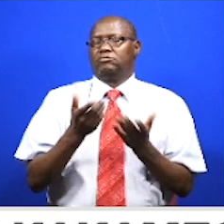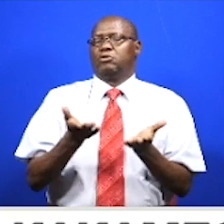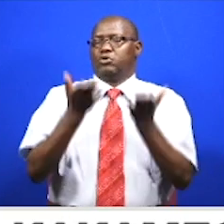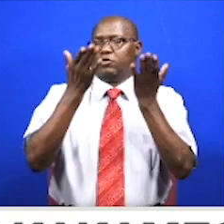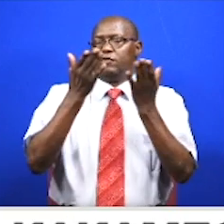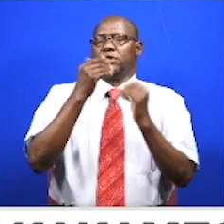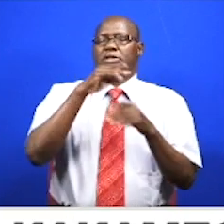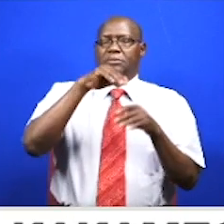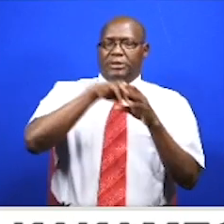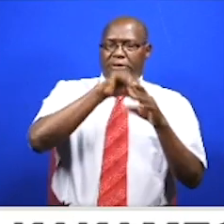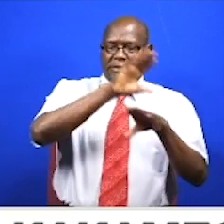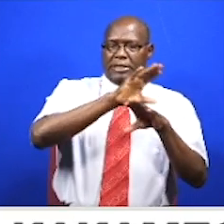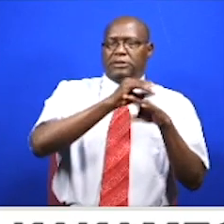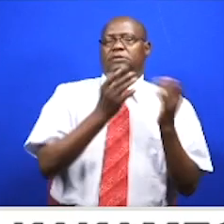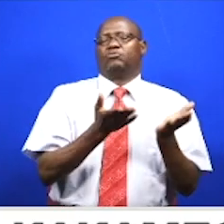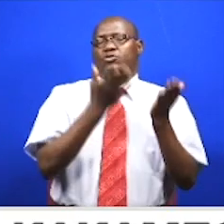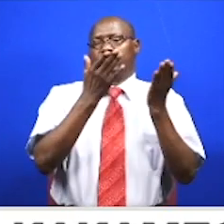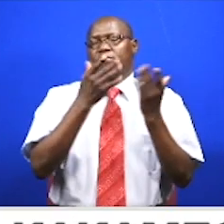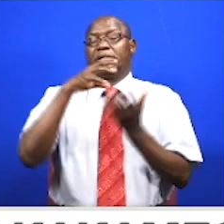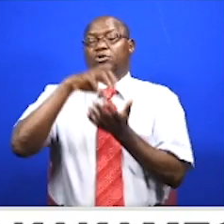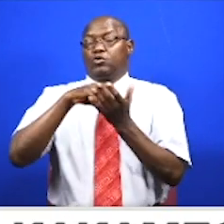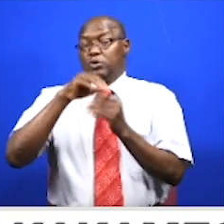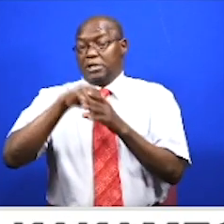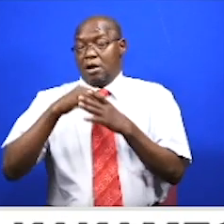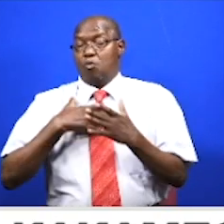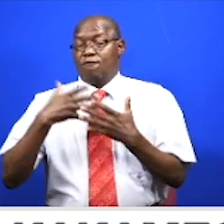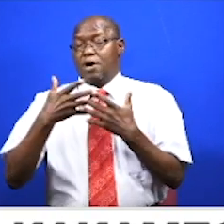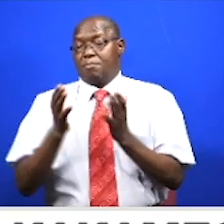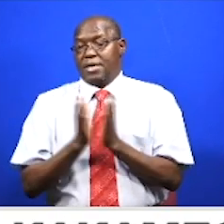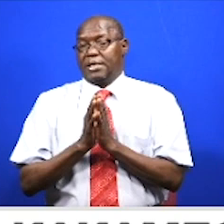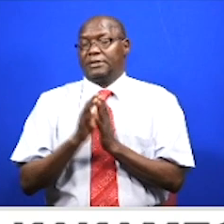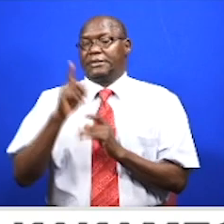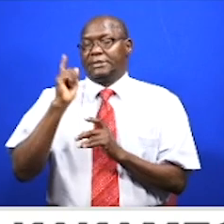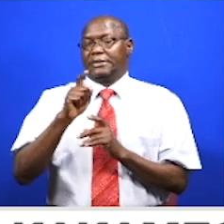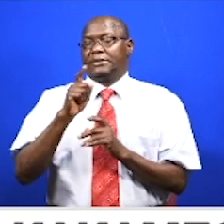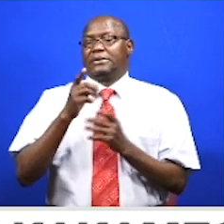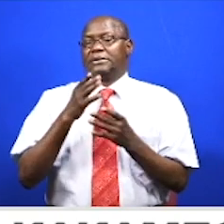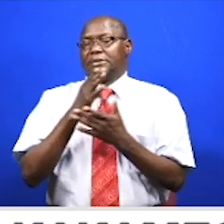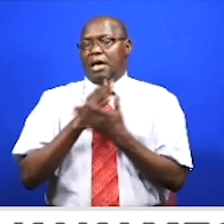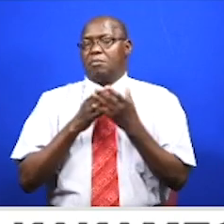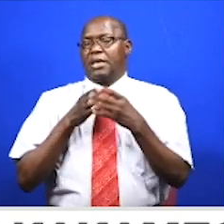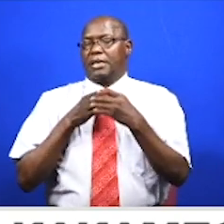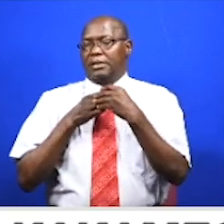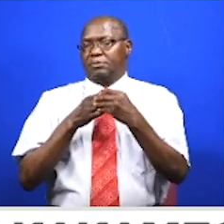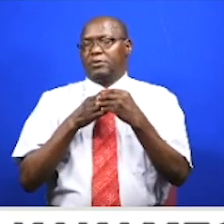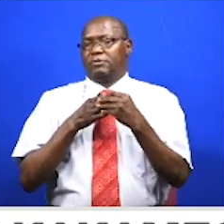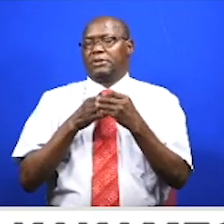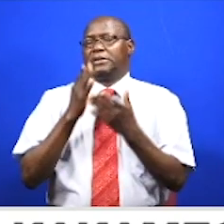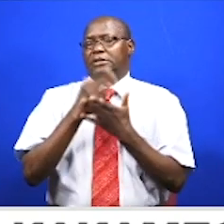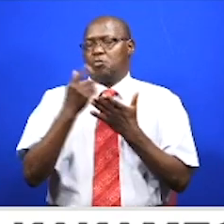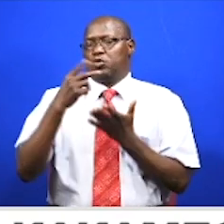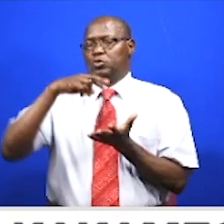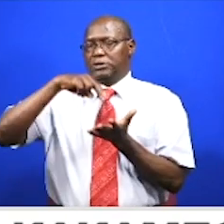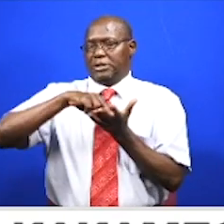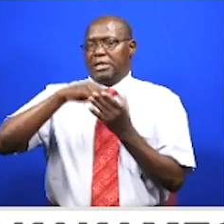even there was a situation in our family that needed some leadership. It needed someone to stand in the